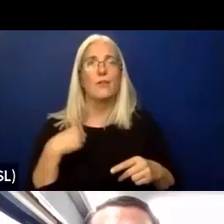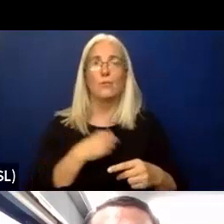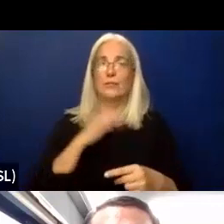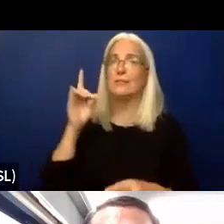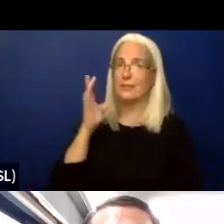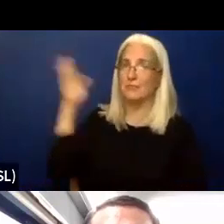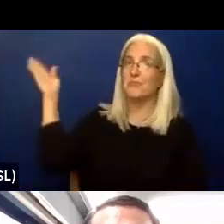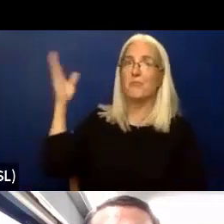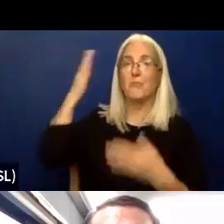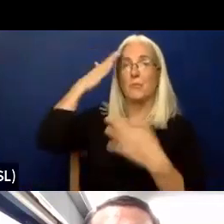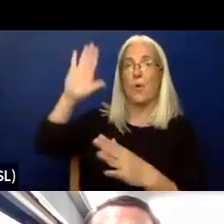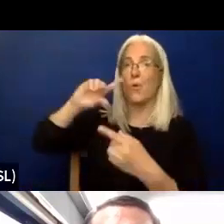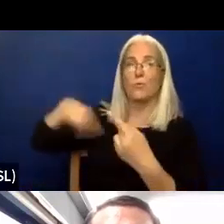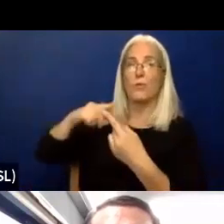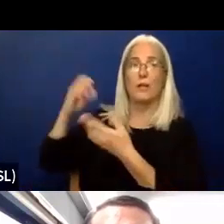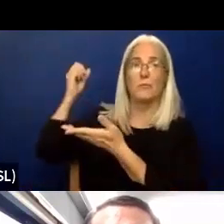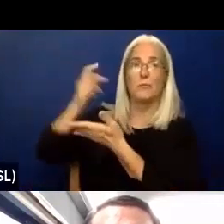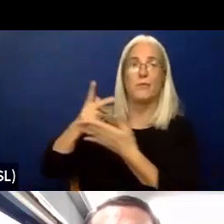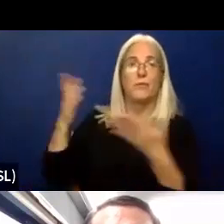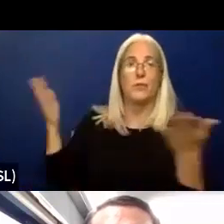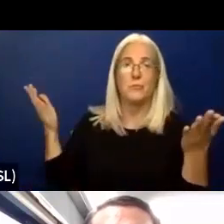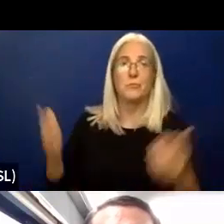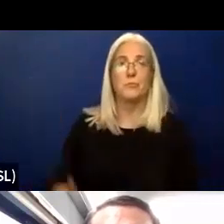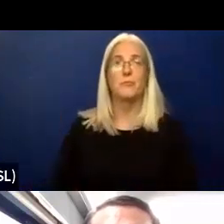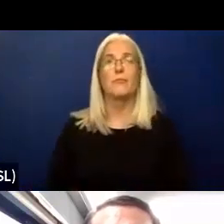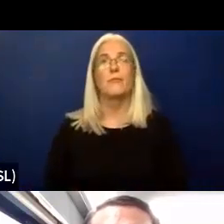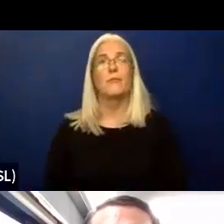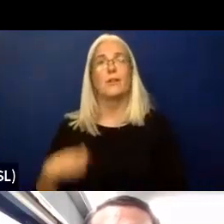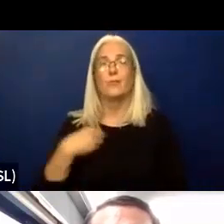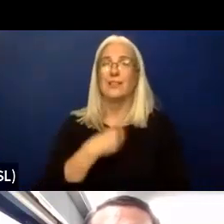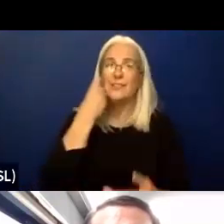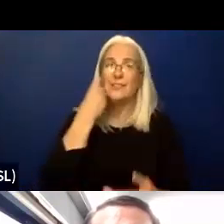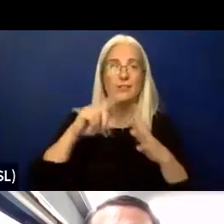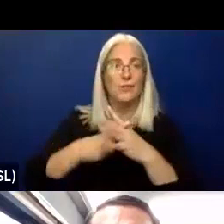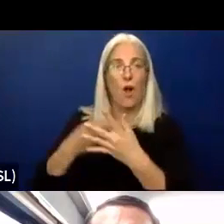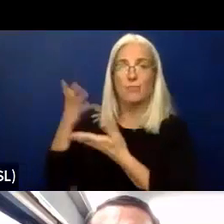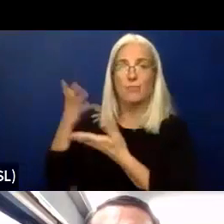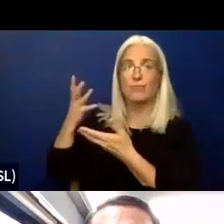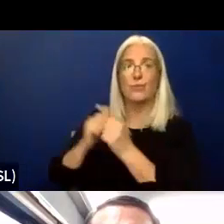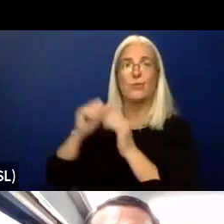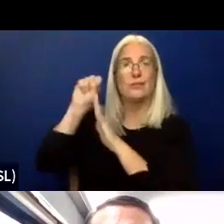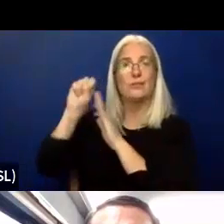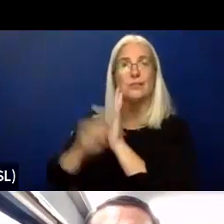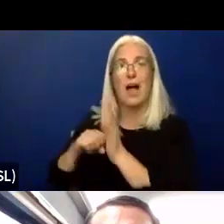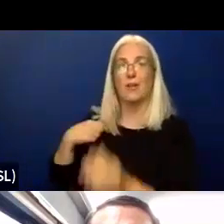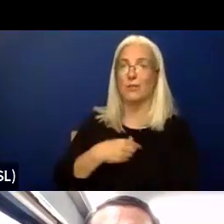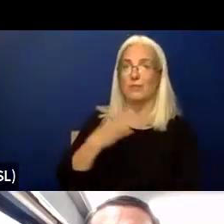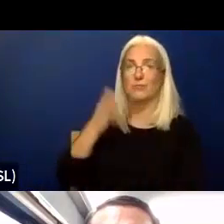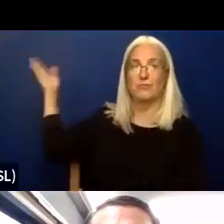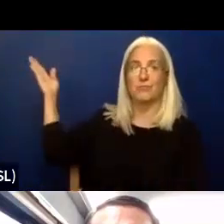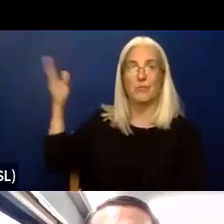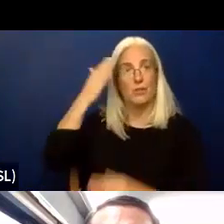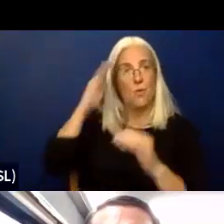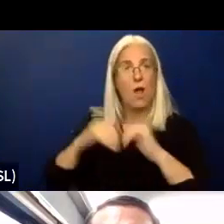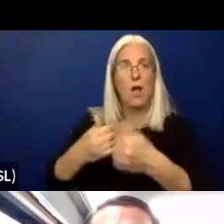of getting a consultation with the state. Since we haven't done that before, I don't really know what their turnaround time is, but we will let you know.